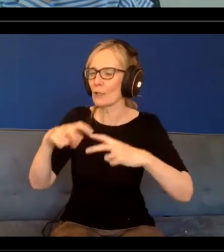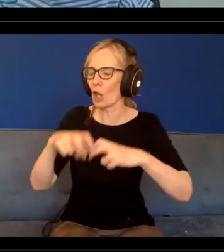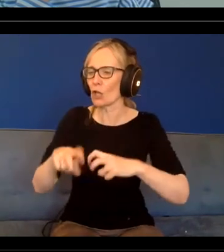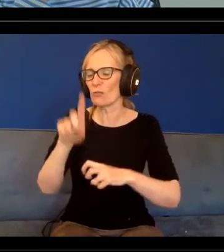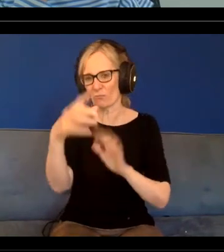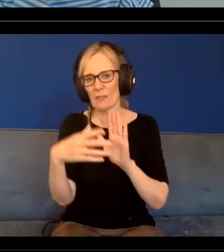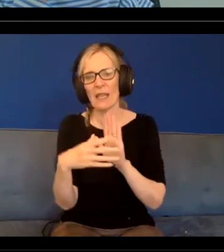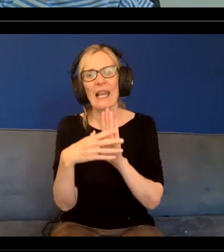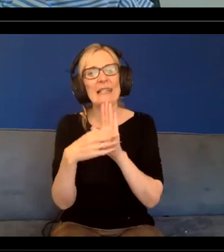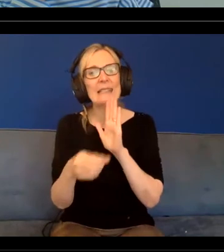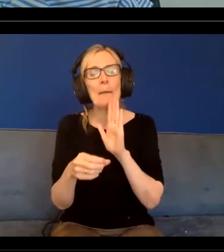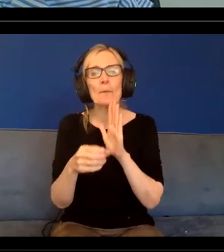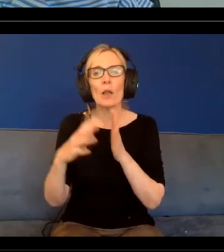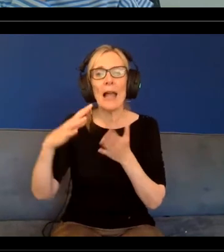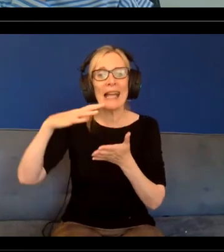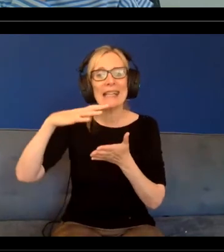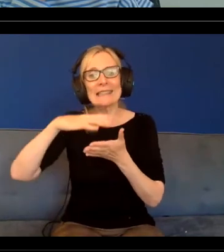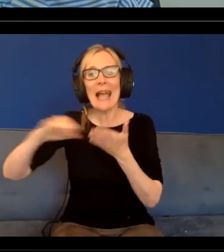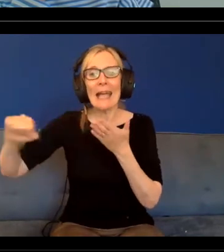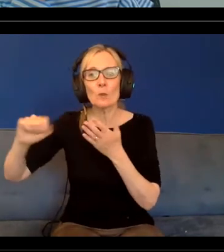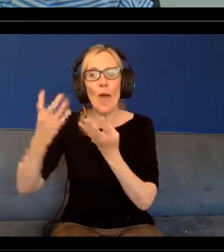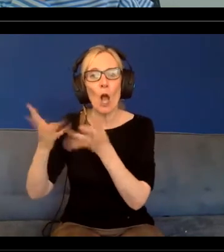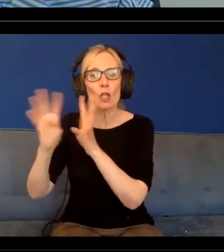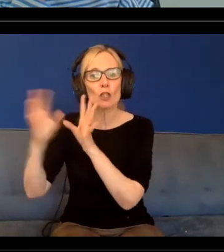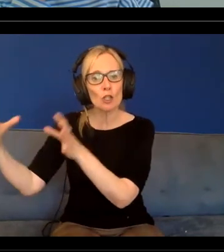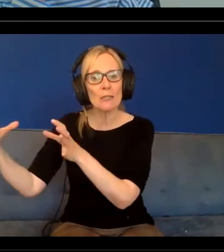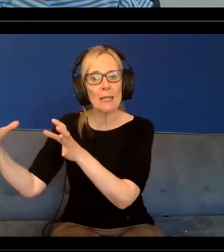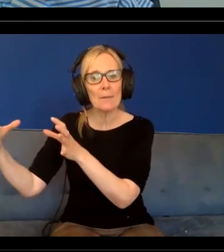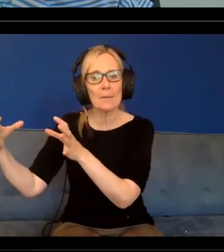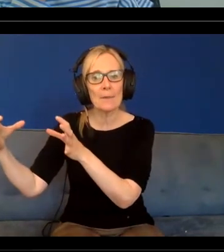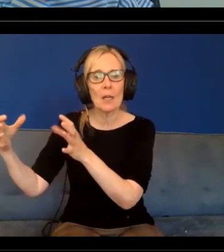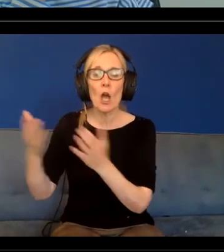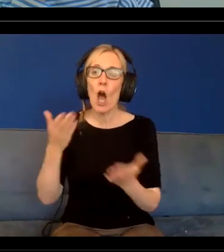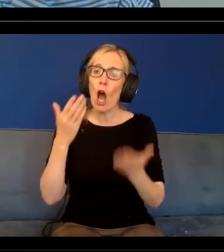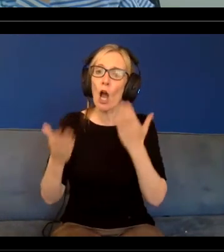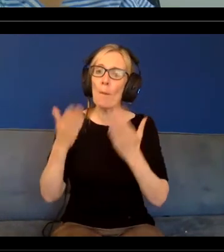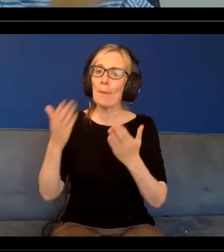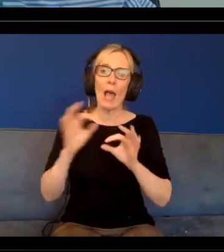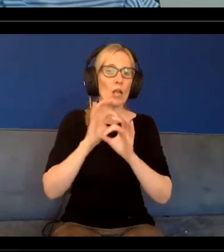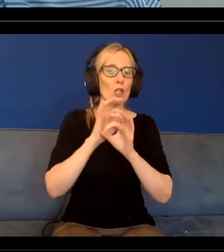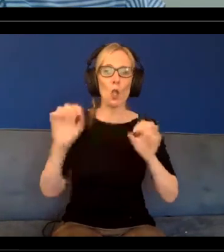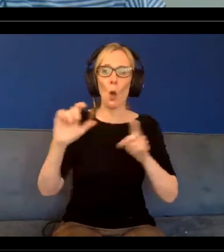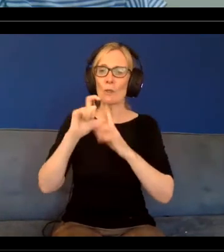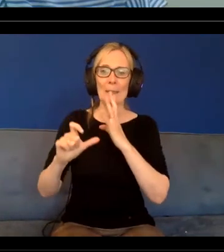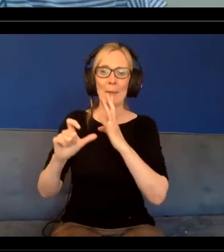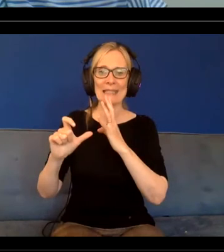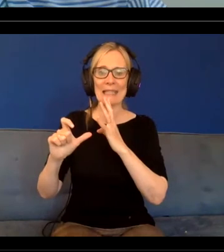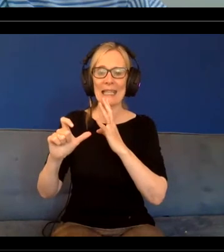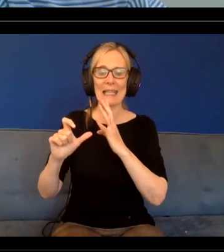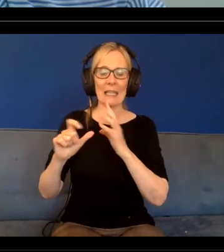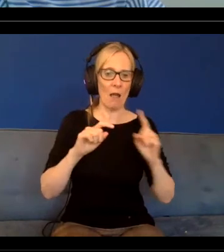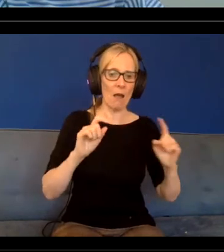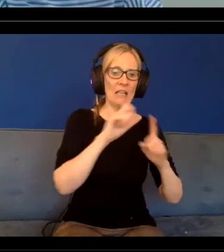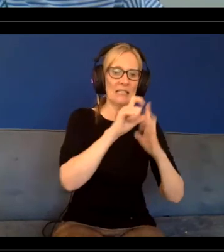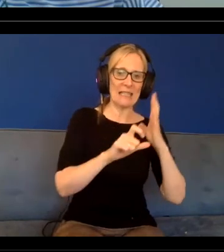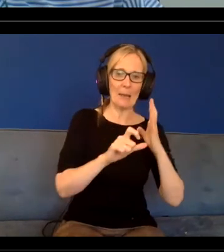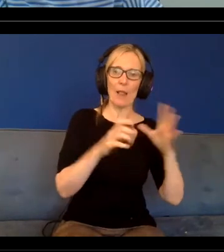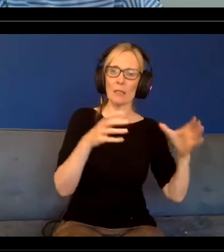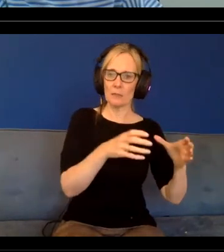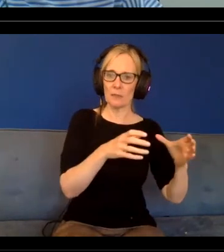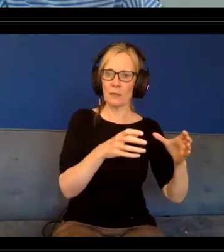done with the Take It Away Consortium, in comparison to non-disabled people. So whilst we're not treating them as a kind of homogenous group